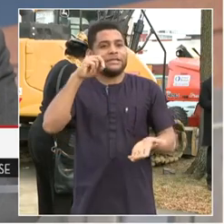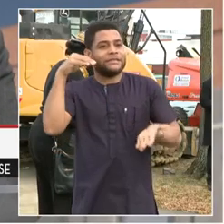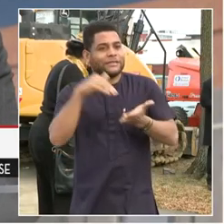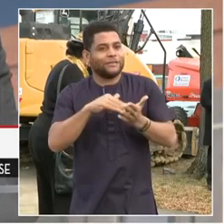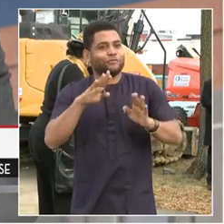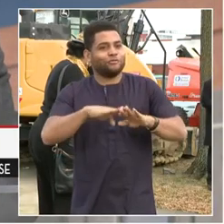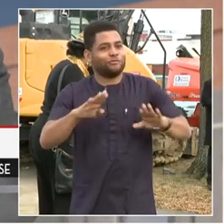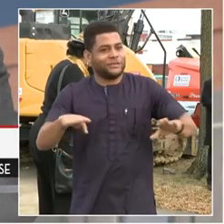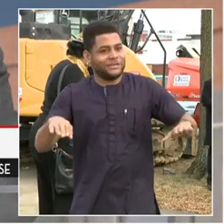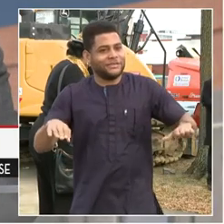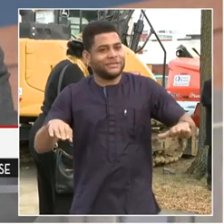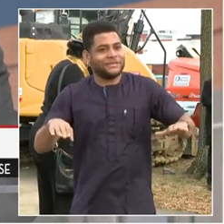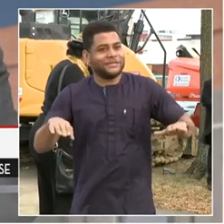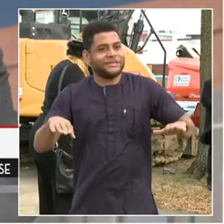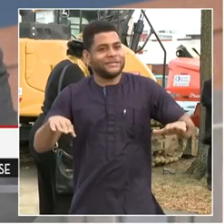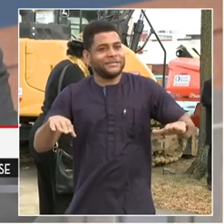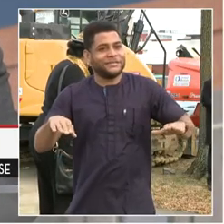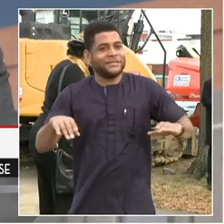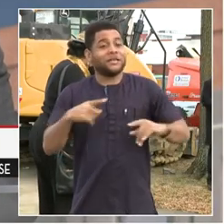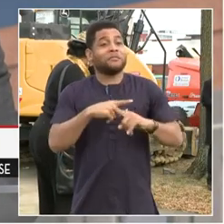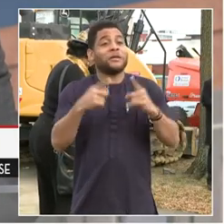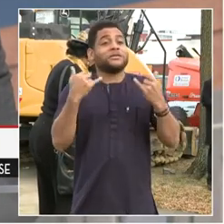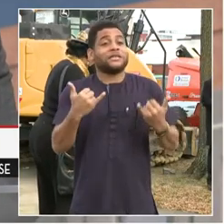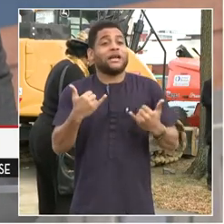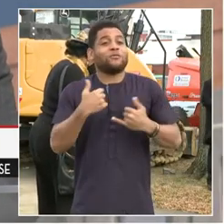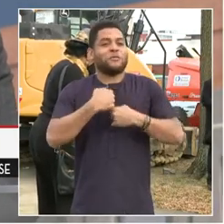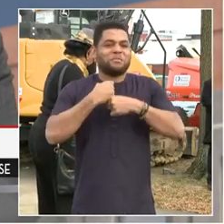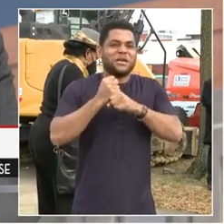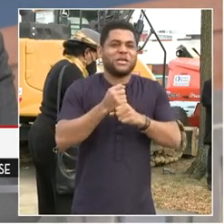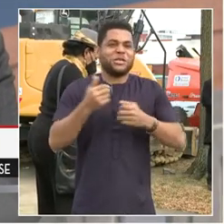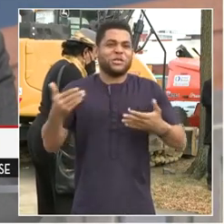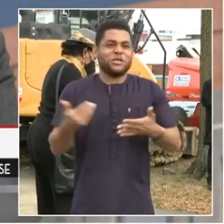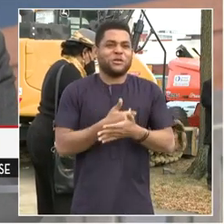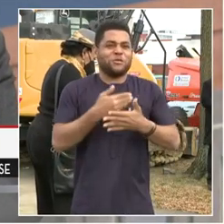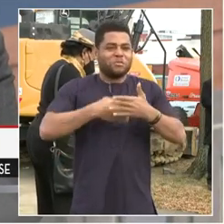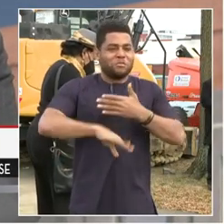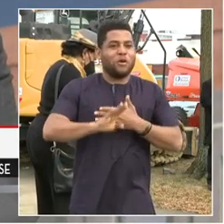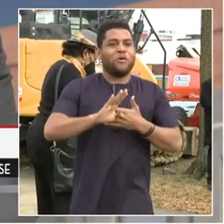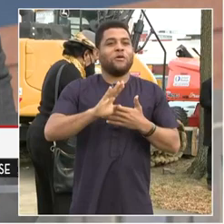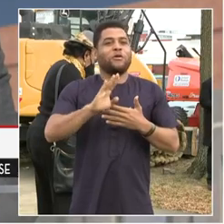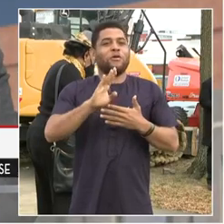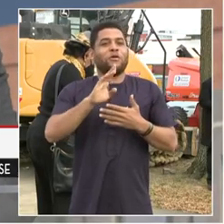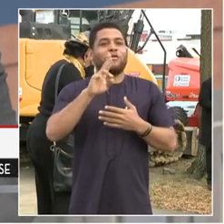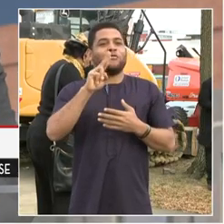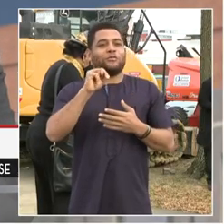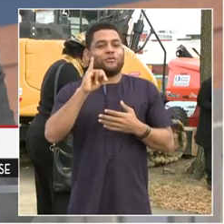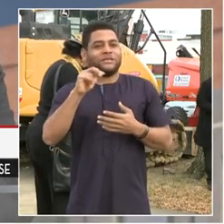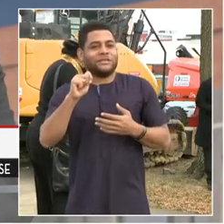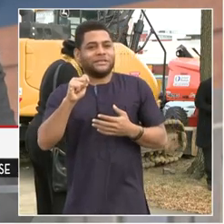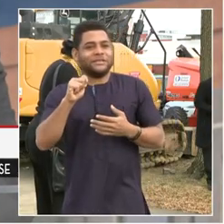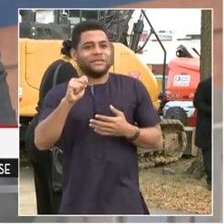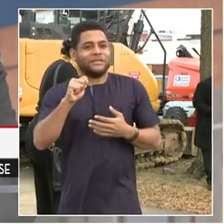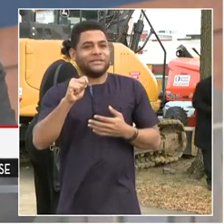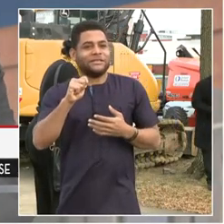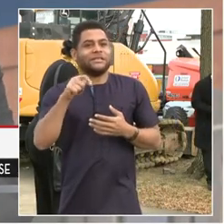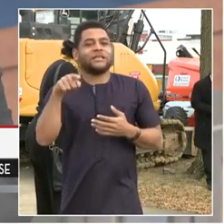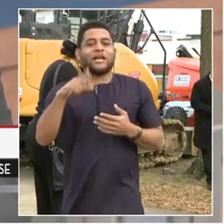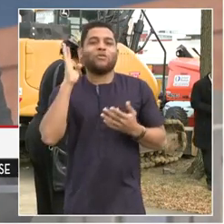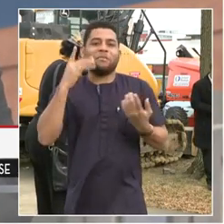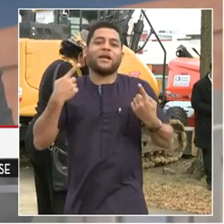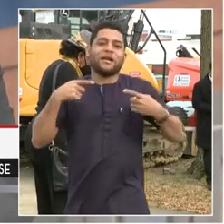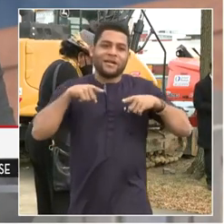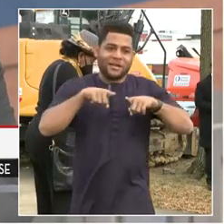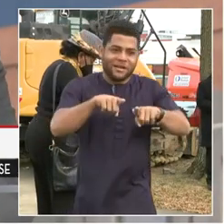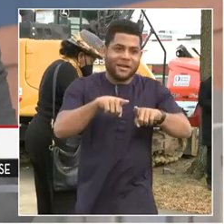the creation of a new neonatal intensive care unit aligned with the maternity unit that will